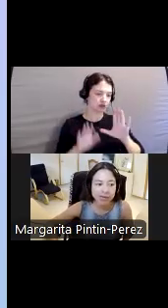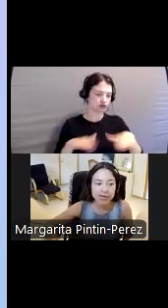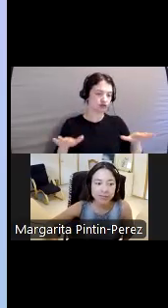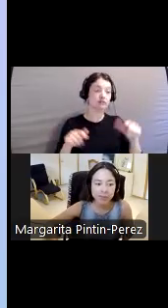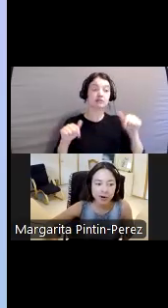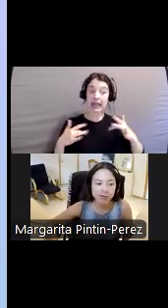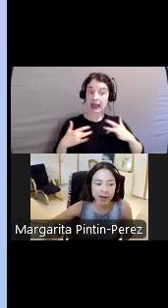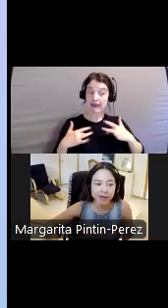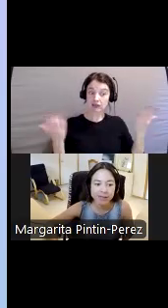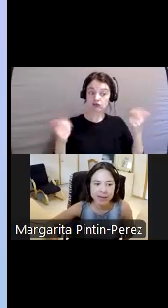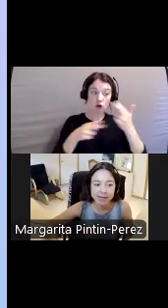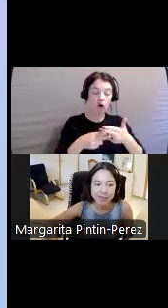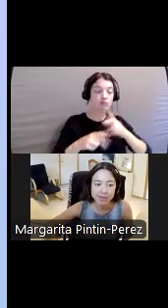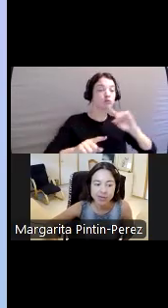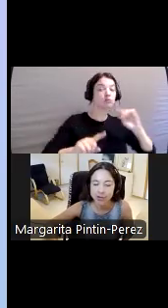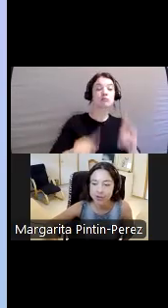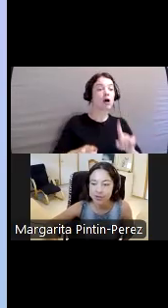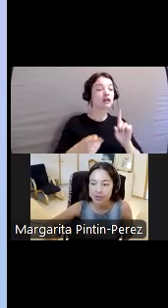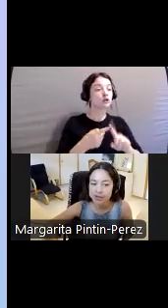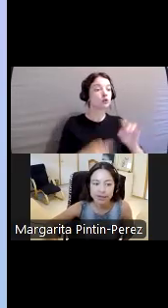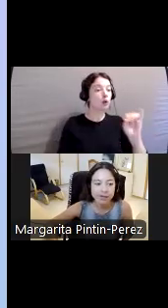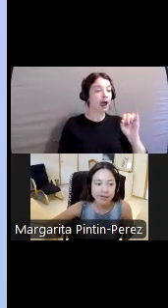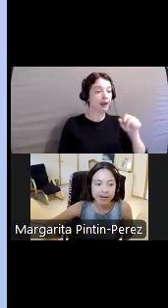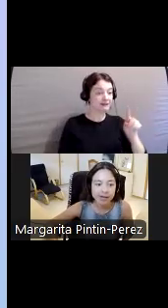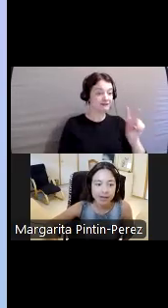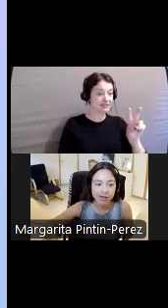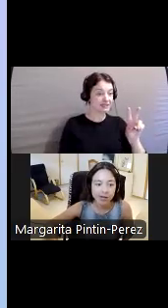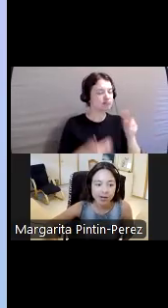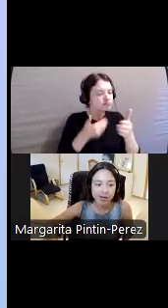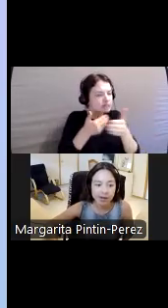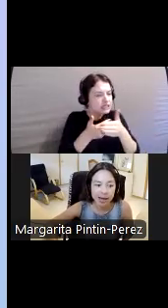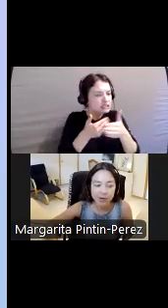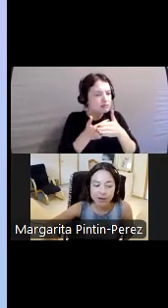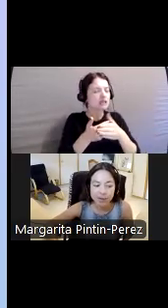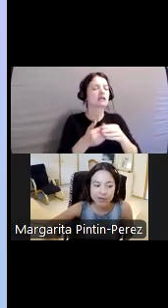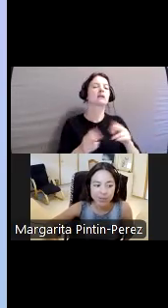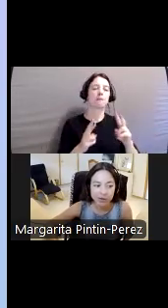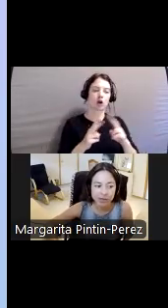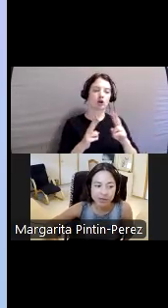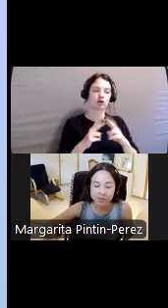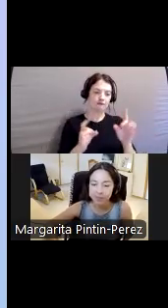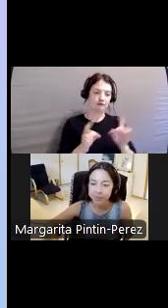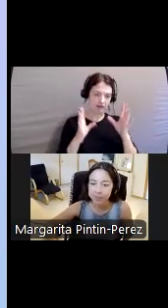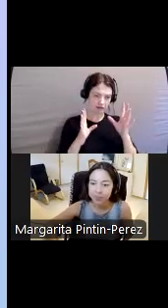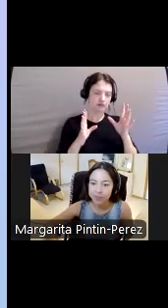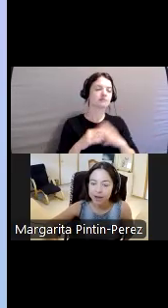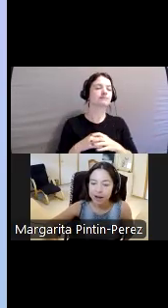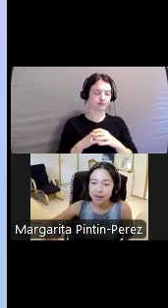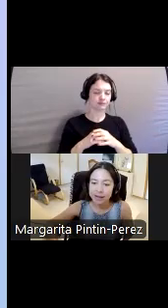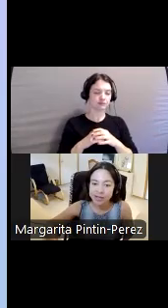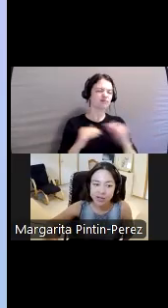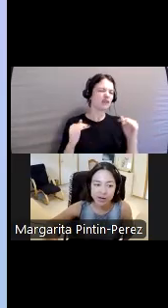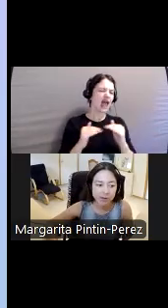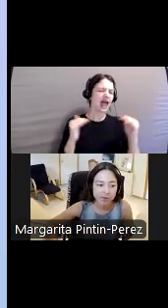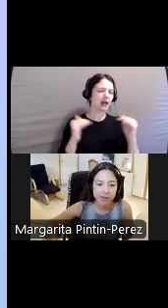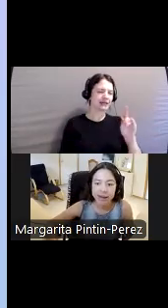Responding to Intimate Partner Violence and Substance Use, Sex, Gender, and Equity-Based Approaches. I'd